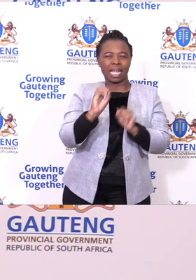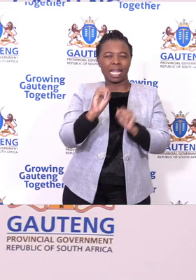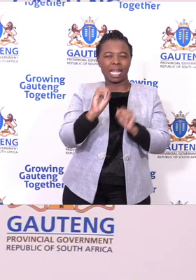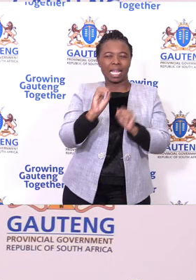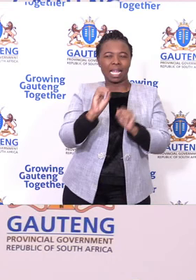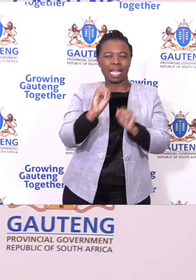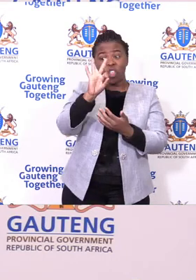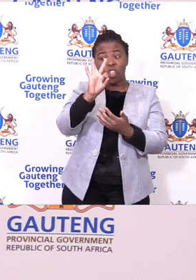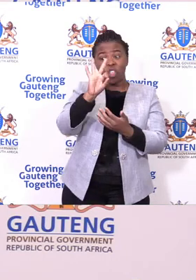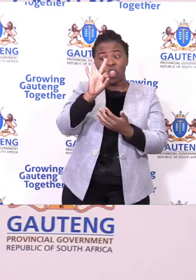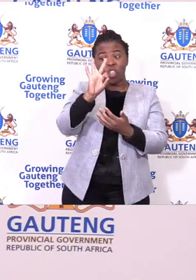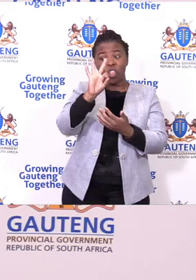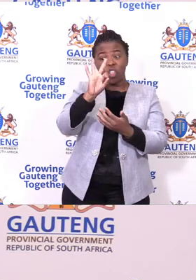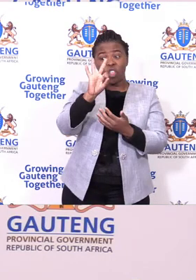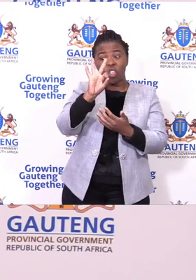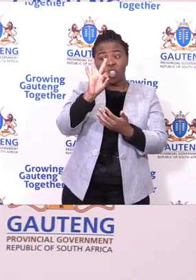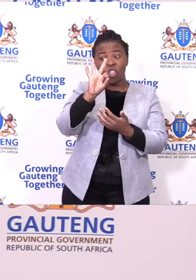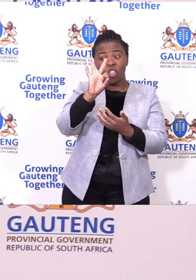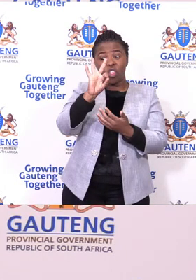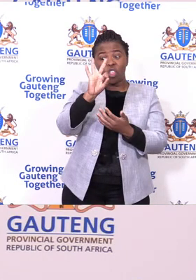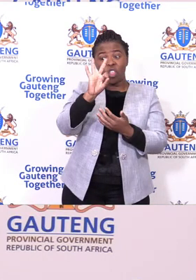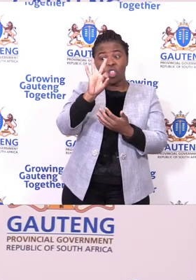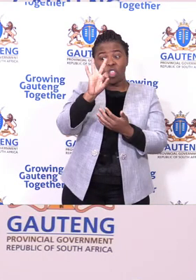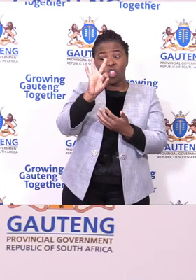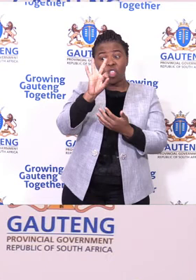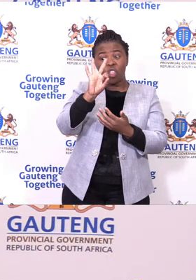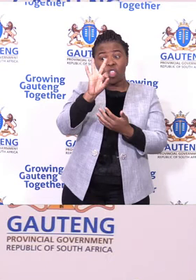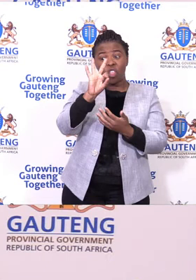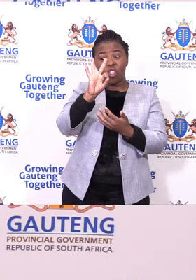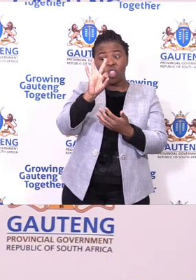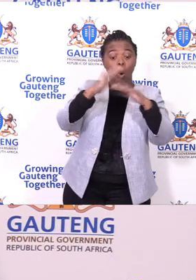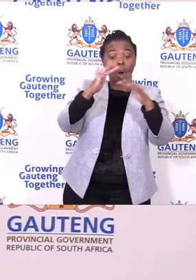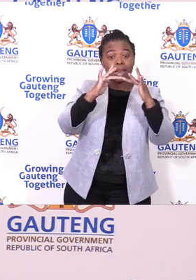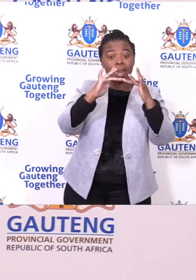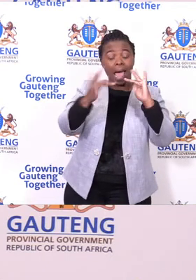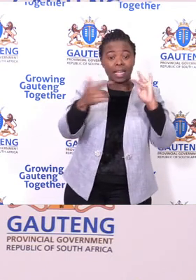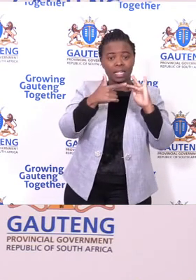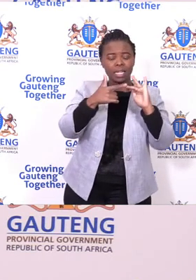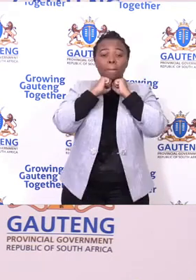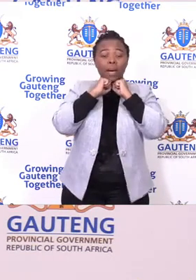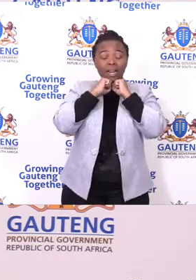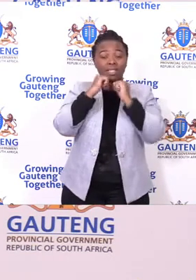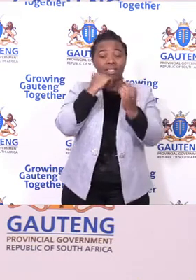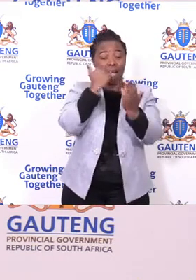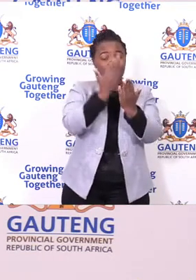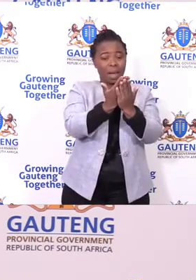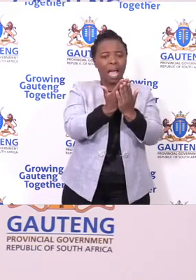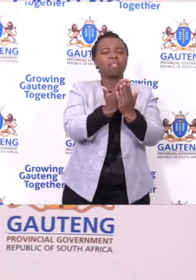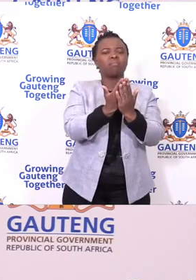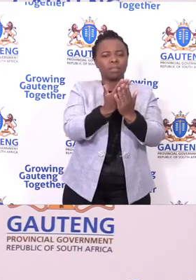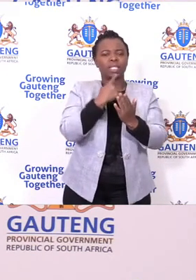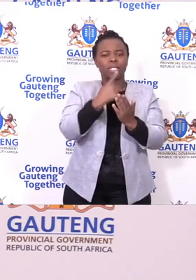available, the 56 that have applied to use online registration, those numbers don't add up. Learners to learn from